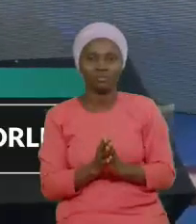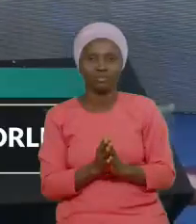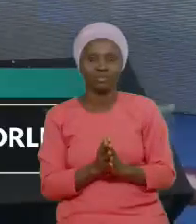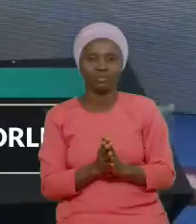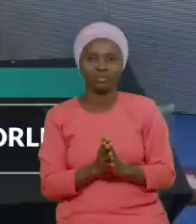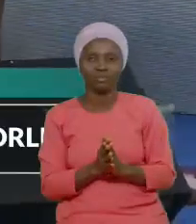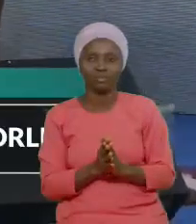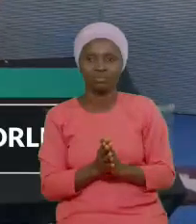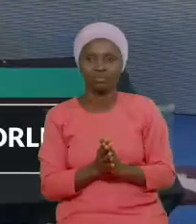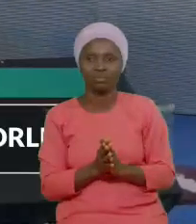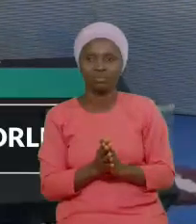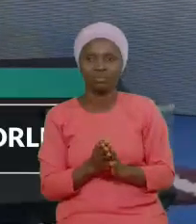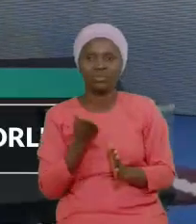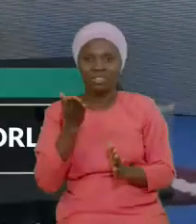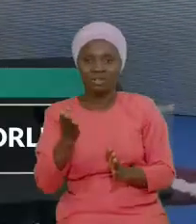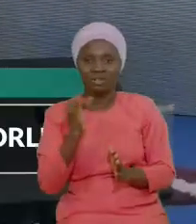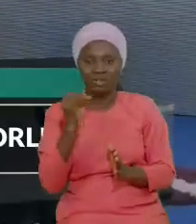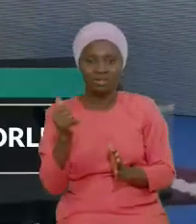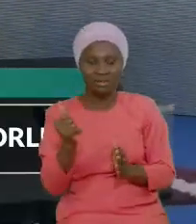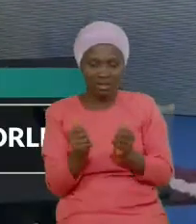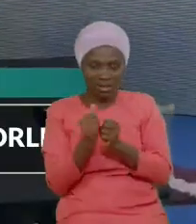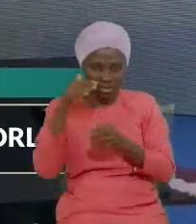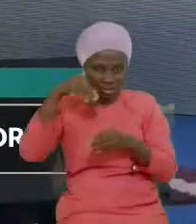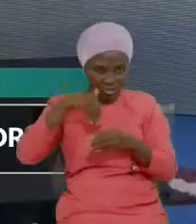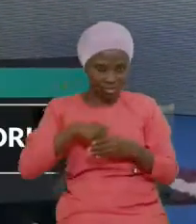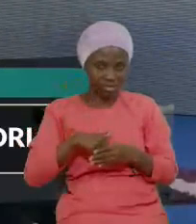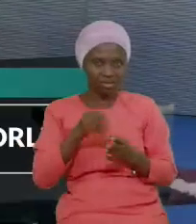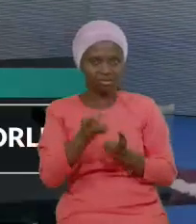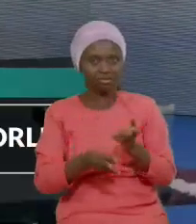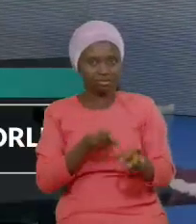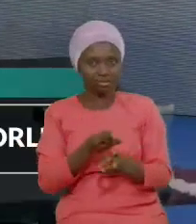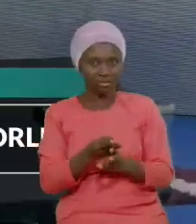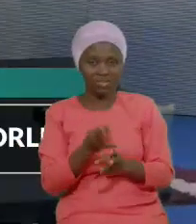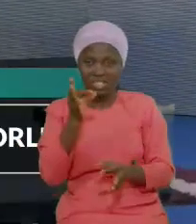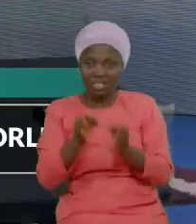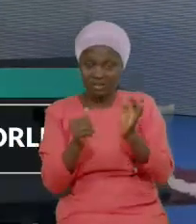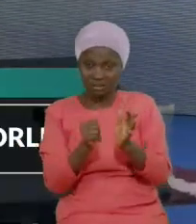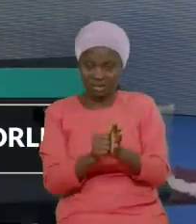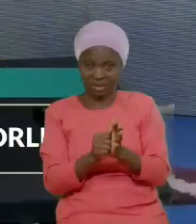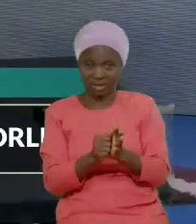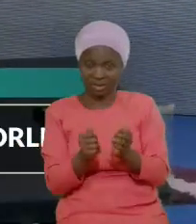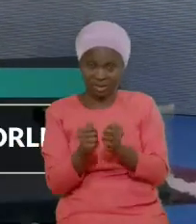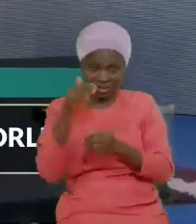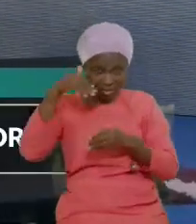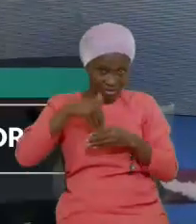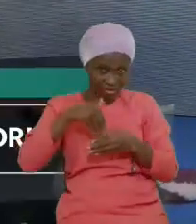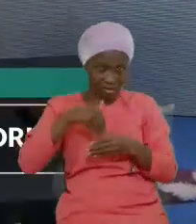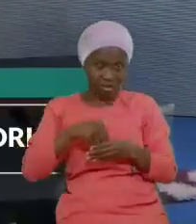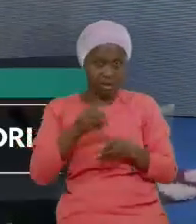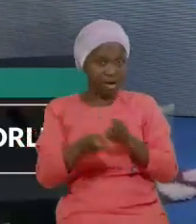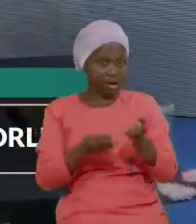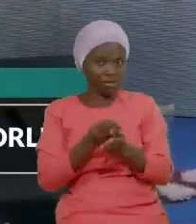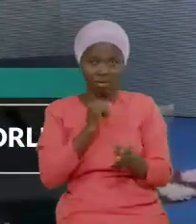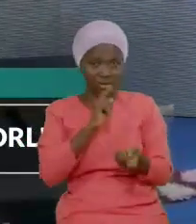There is the inner world. If that inner world is not changed, we cannot change